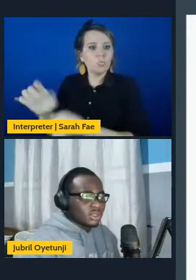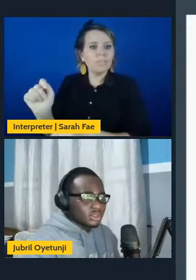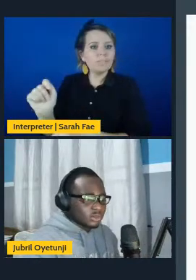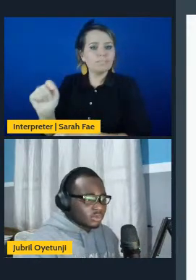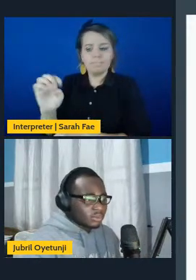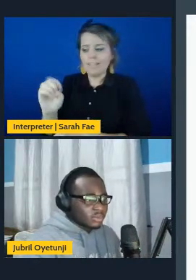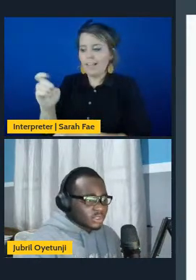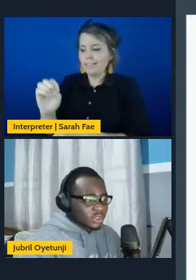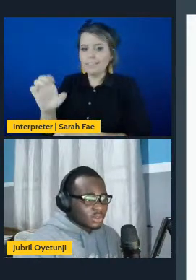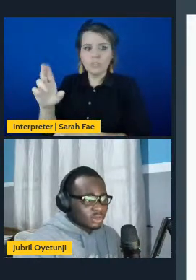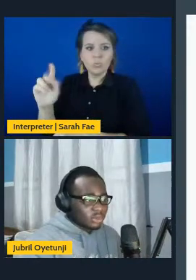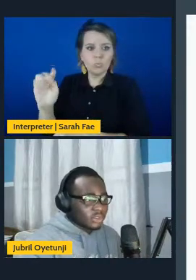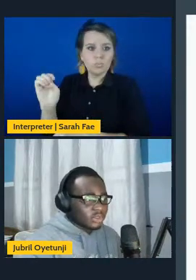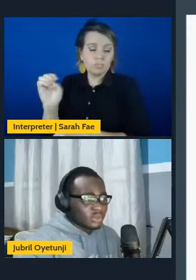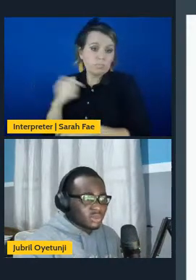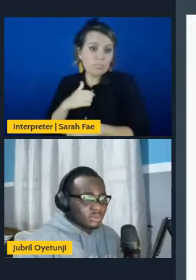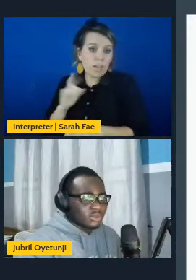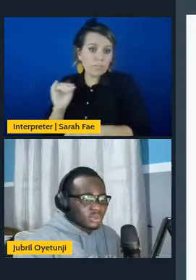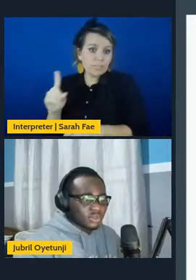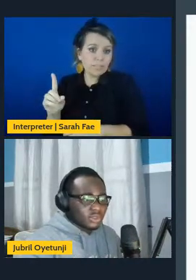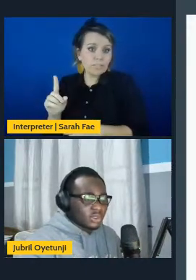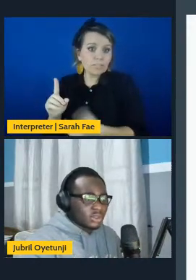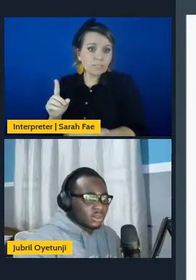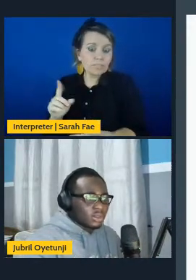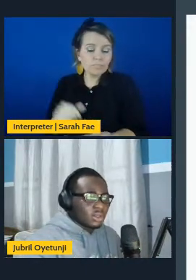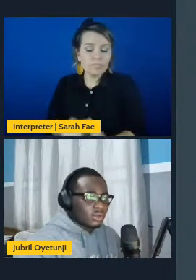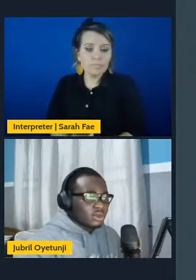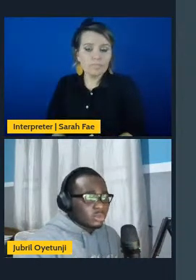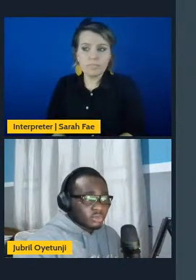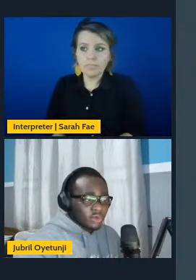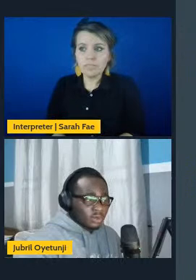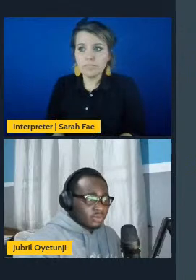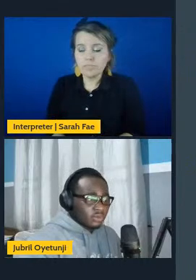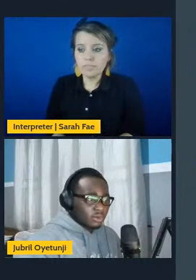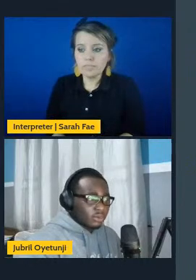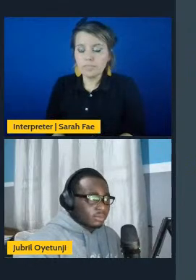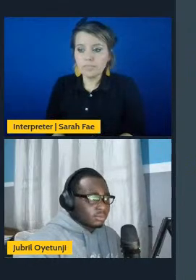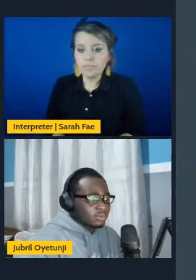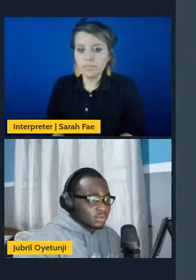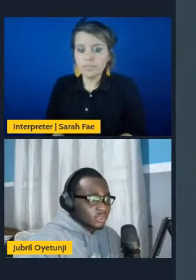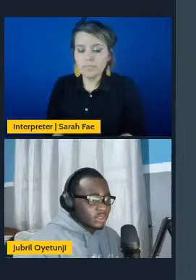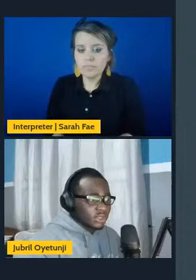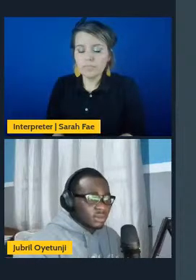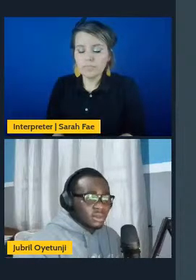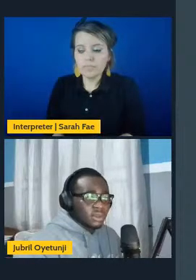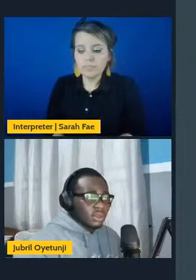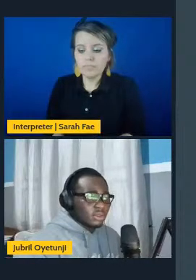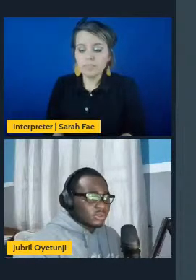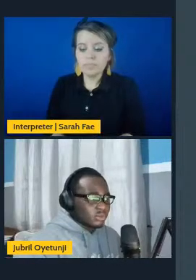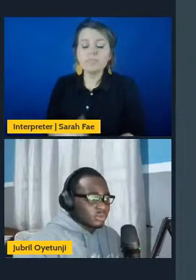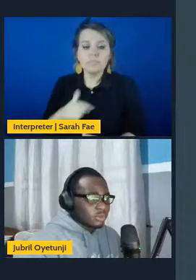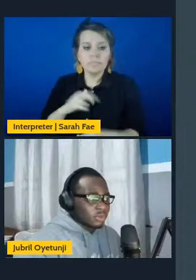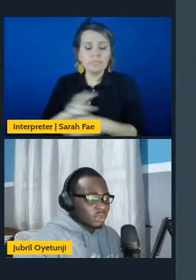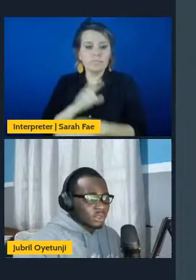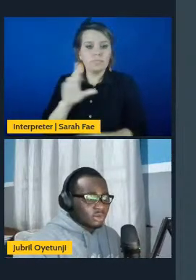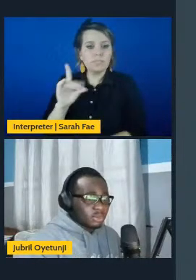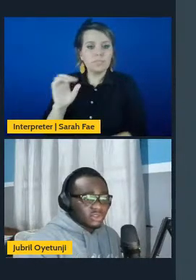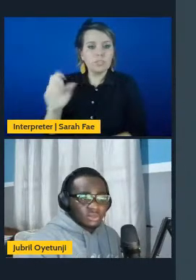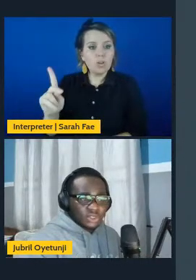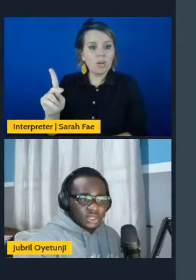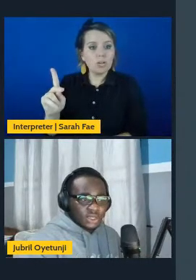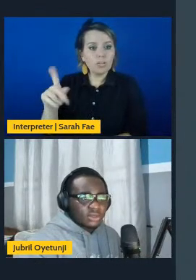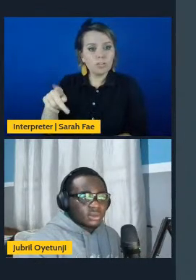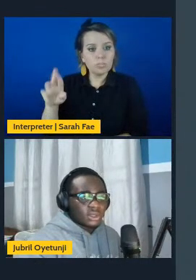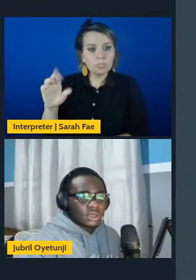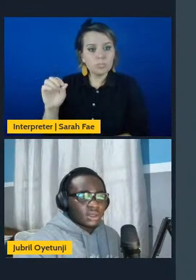the Terraform CDK documentation, I was able to use the Docker provider for CDK to deploy a pre-built image